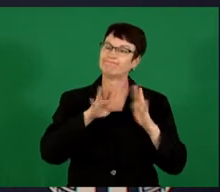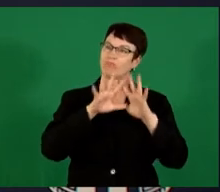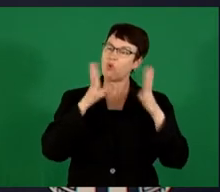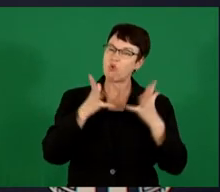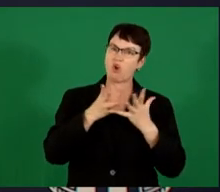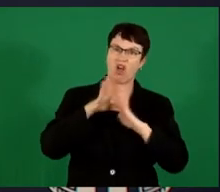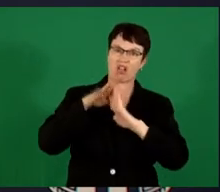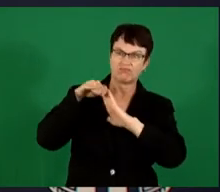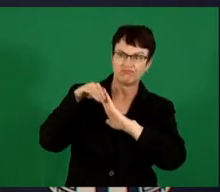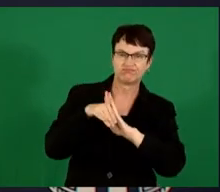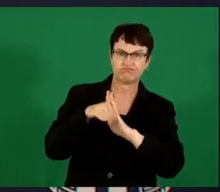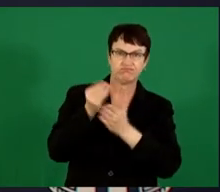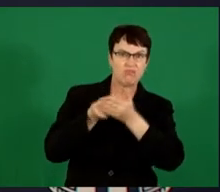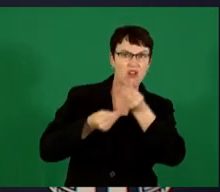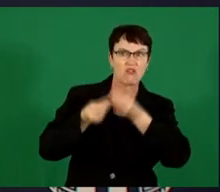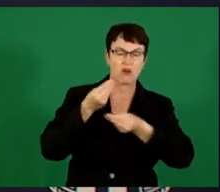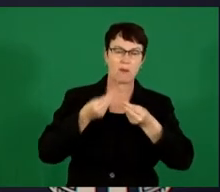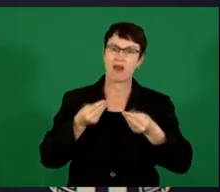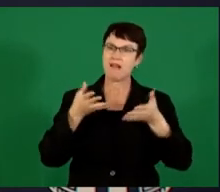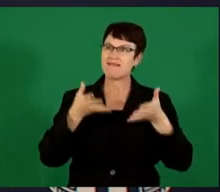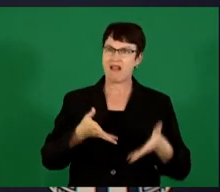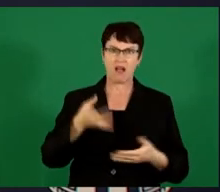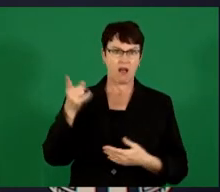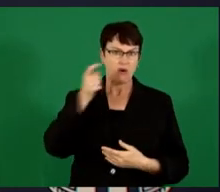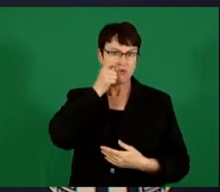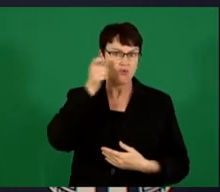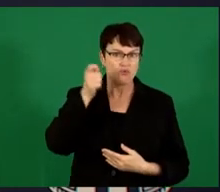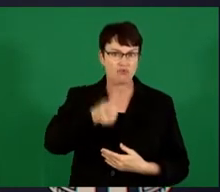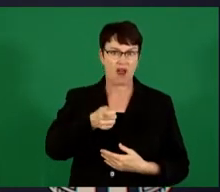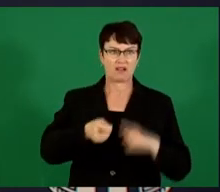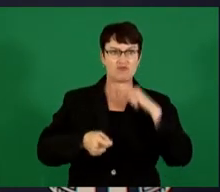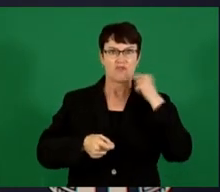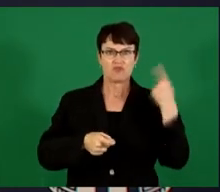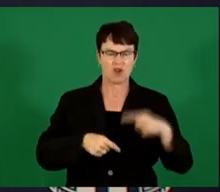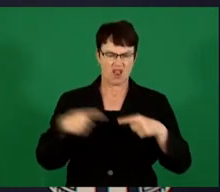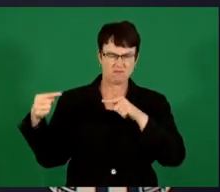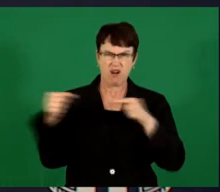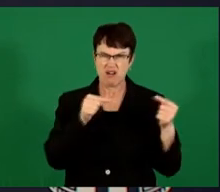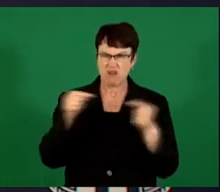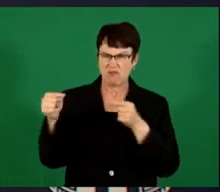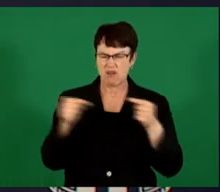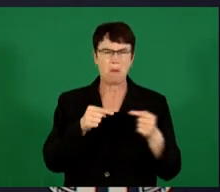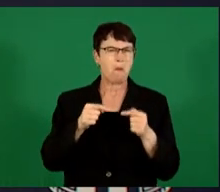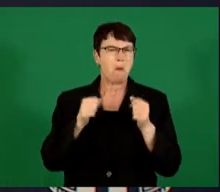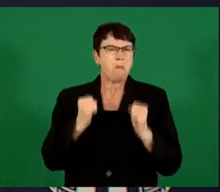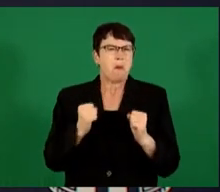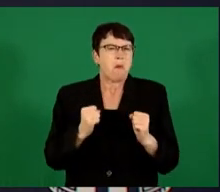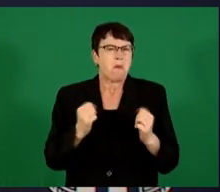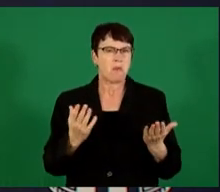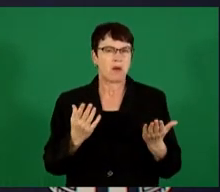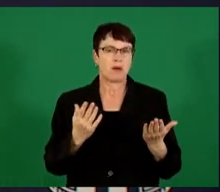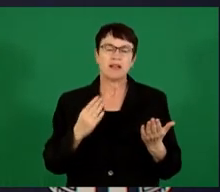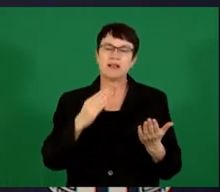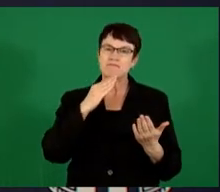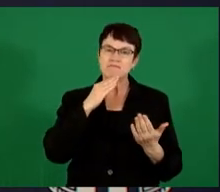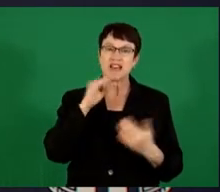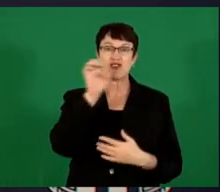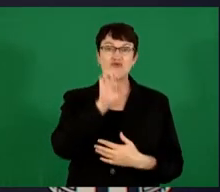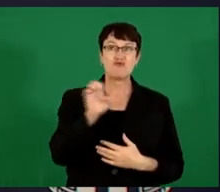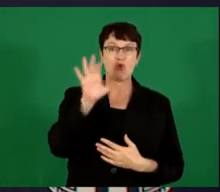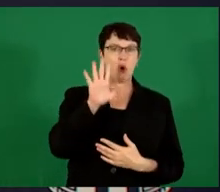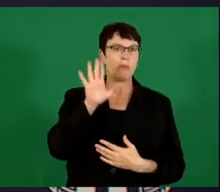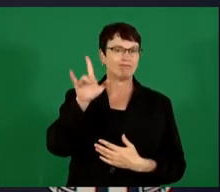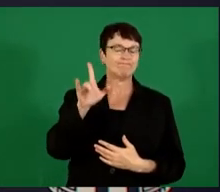Russia's war in the Ukraine drags on, and recession risks remain elevated in the euro area, even